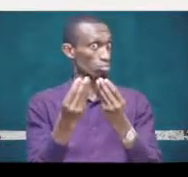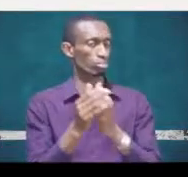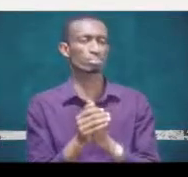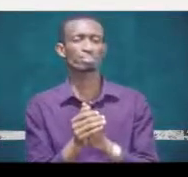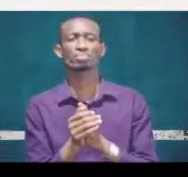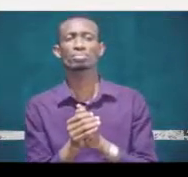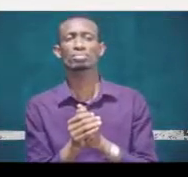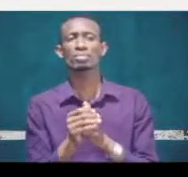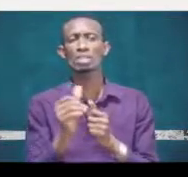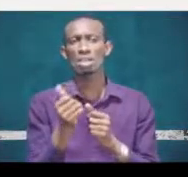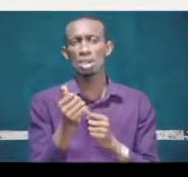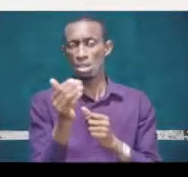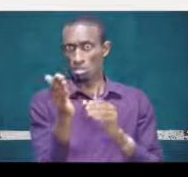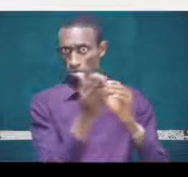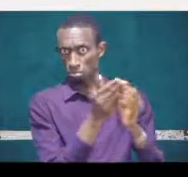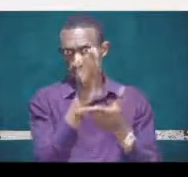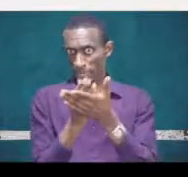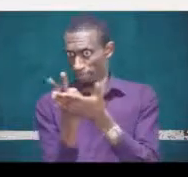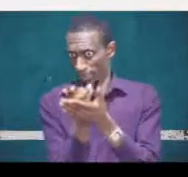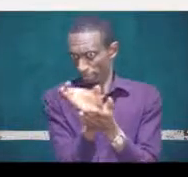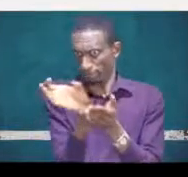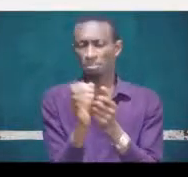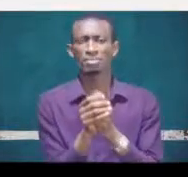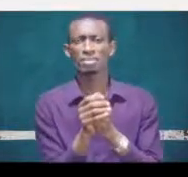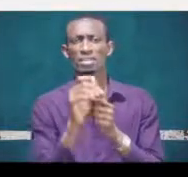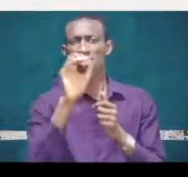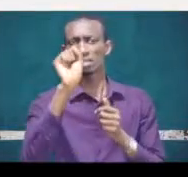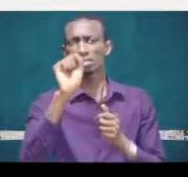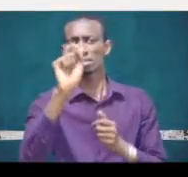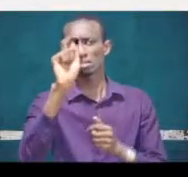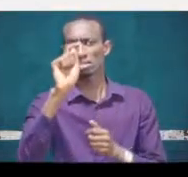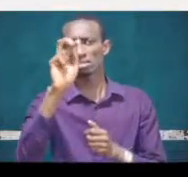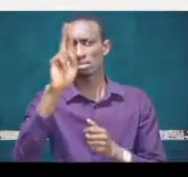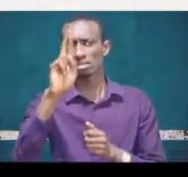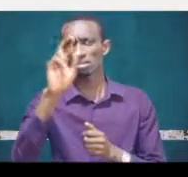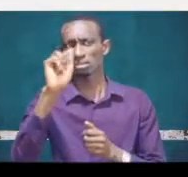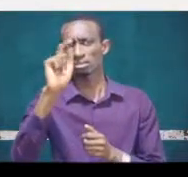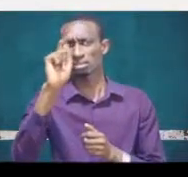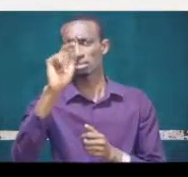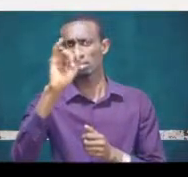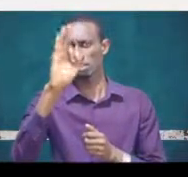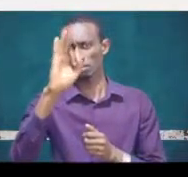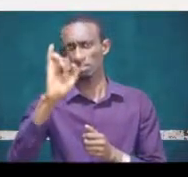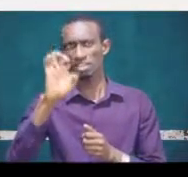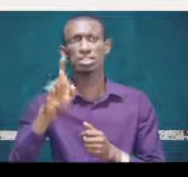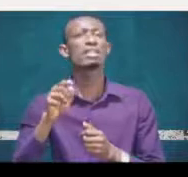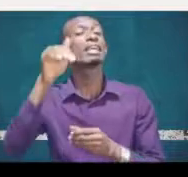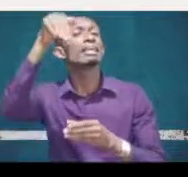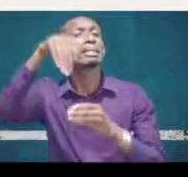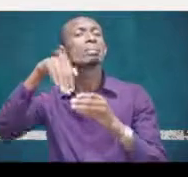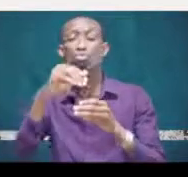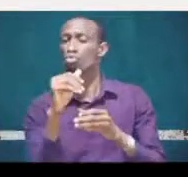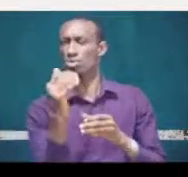call squamous, cuboidal, columnar, and transition, which means we can say